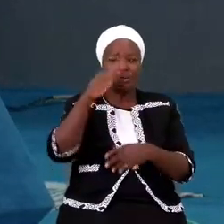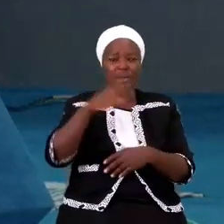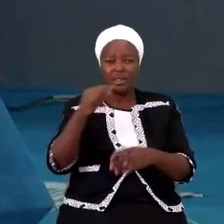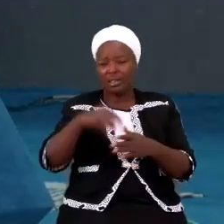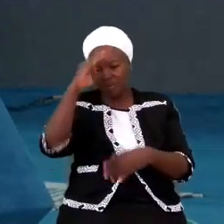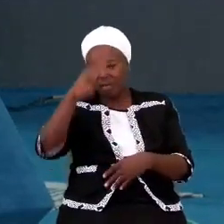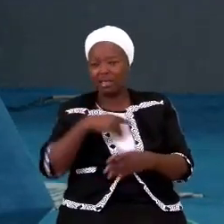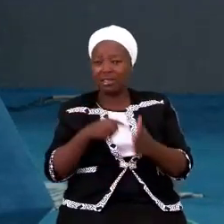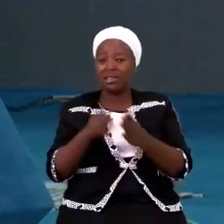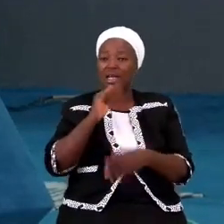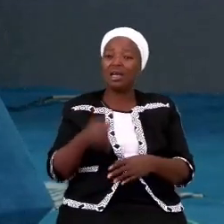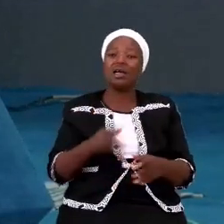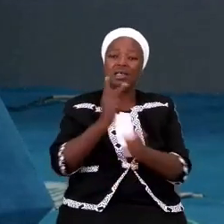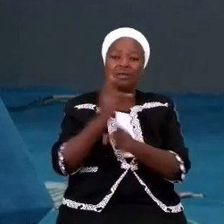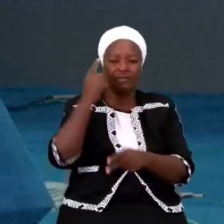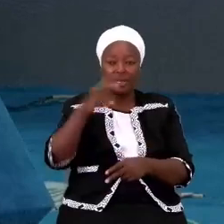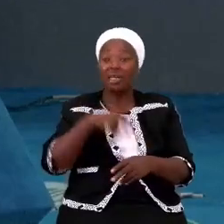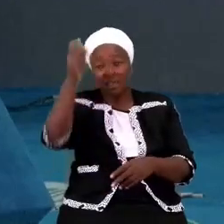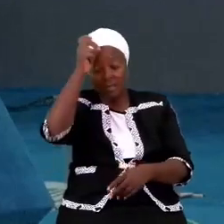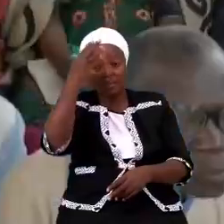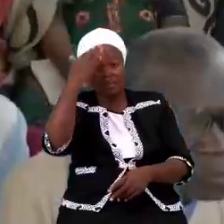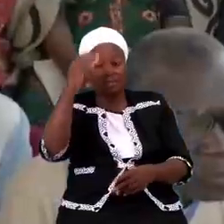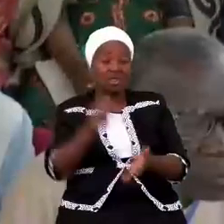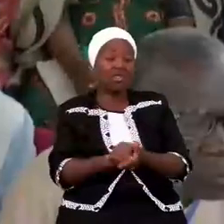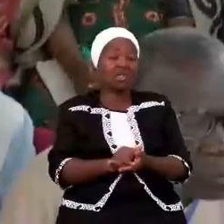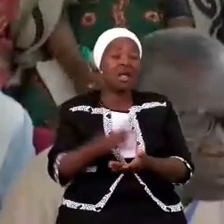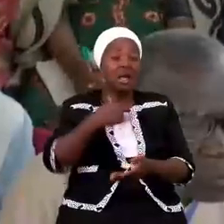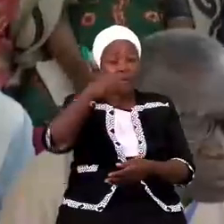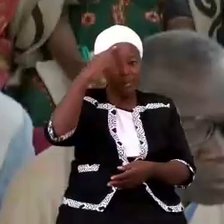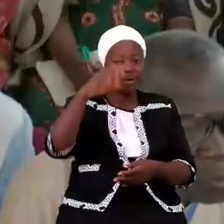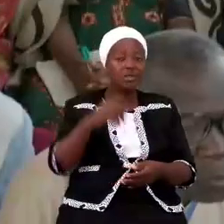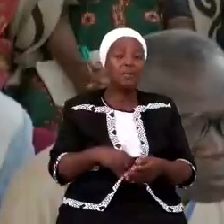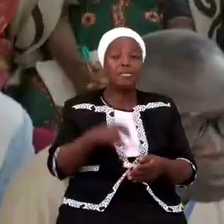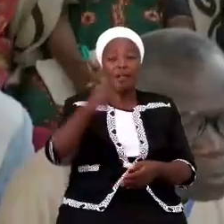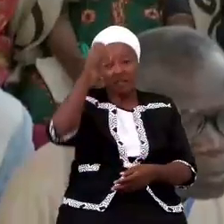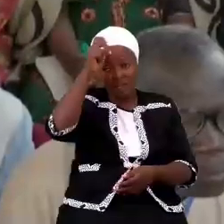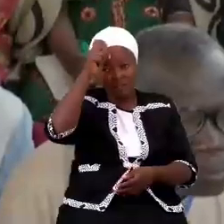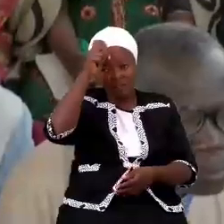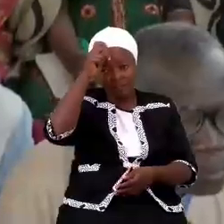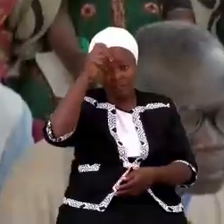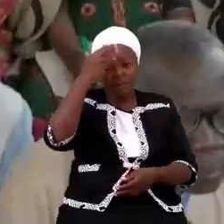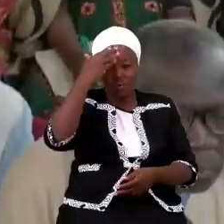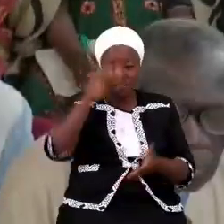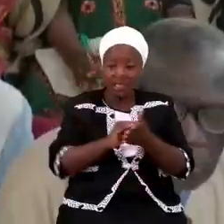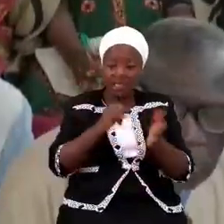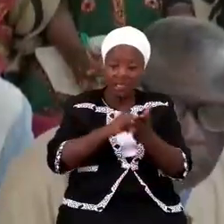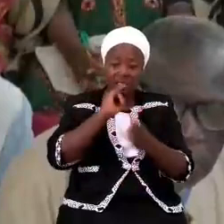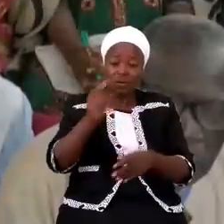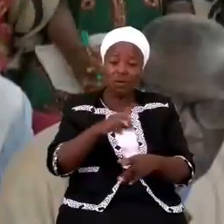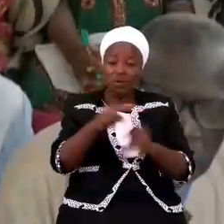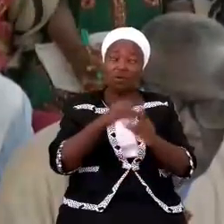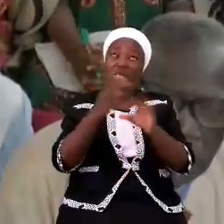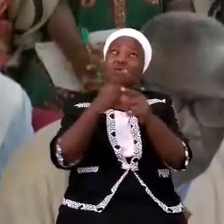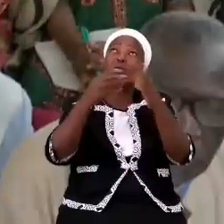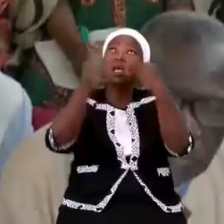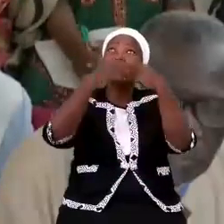it's only when you get there, you'll be given those things. Then he brings maybe a flashy lady to